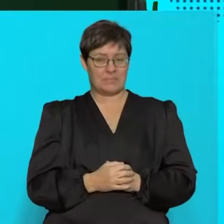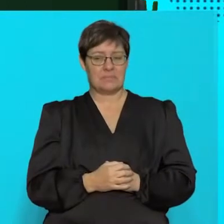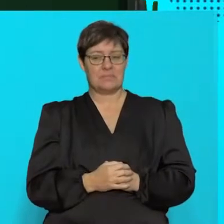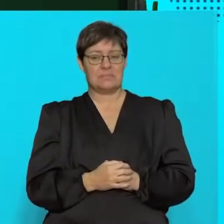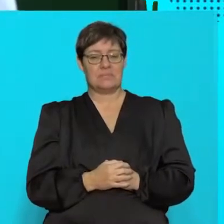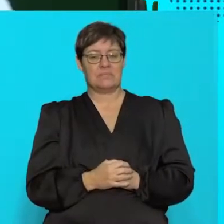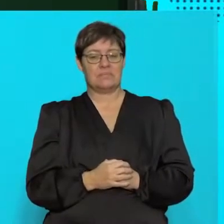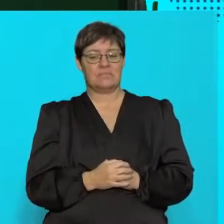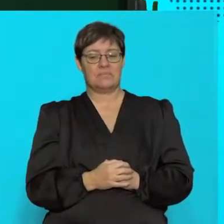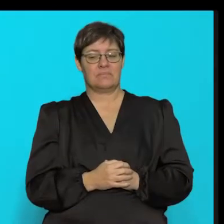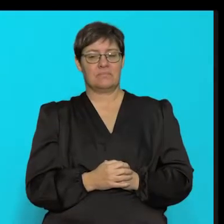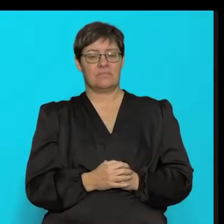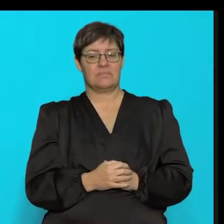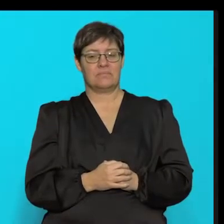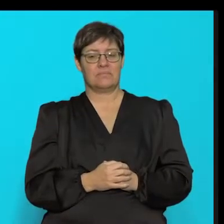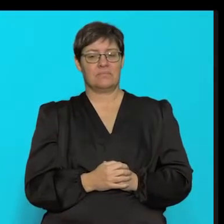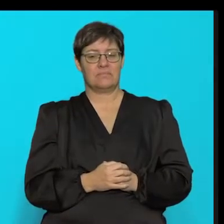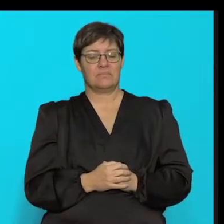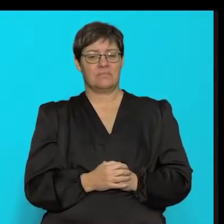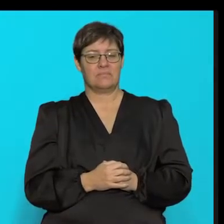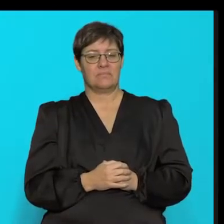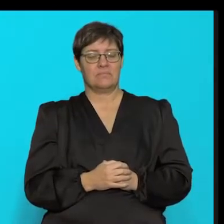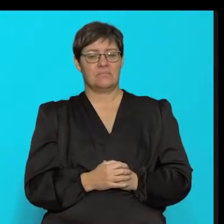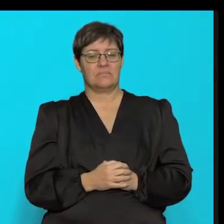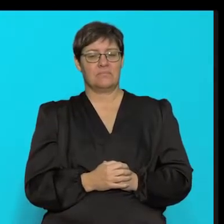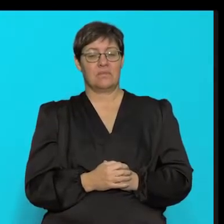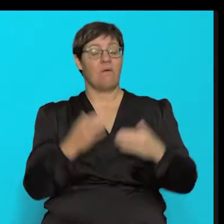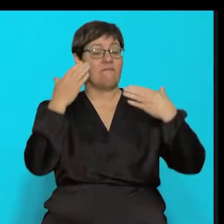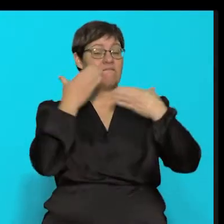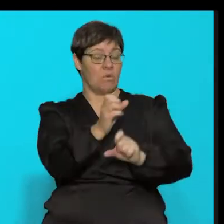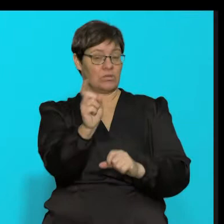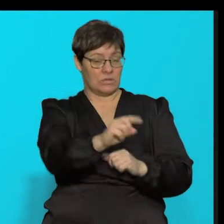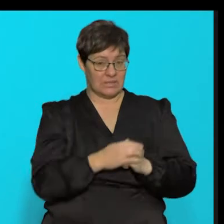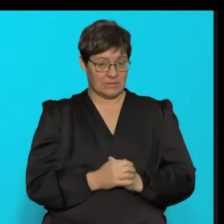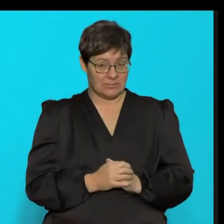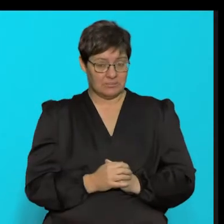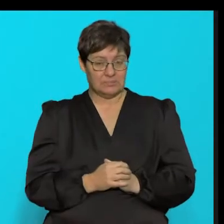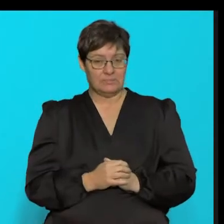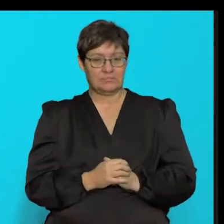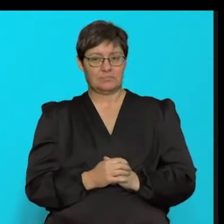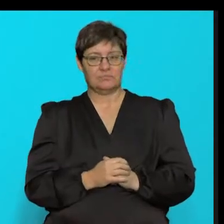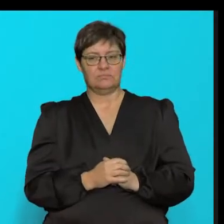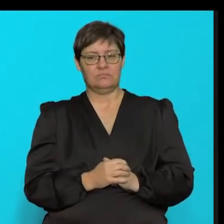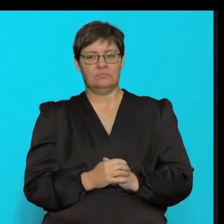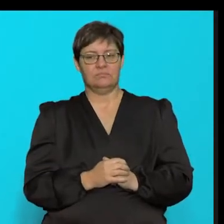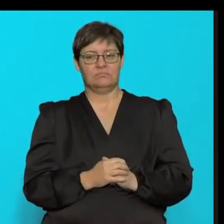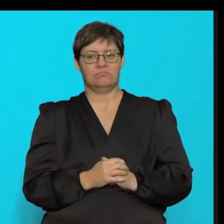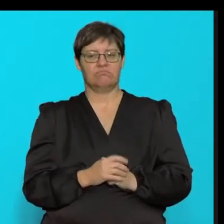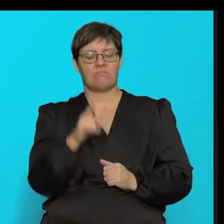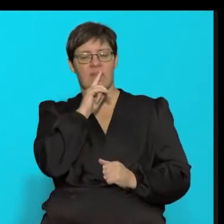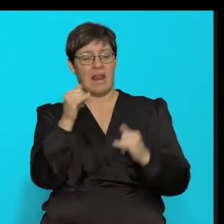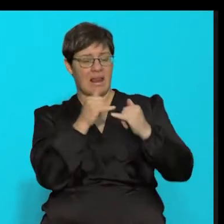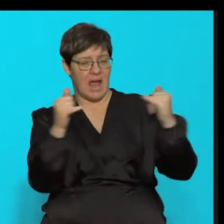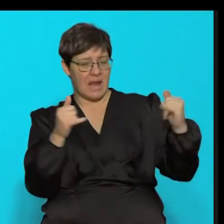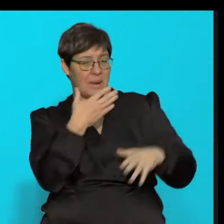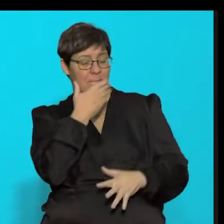fantastic, great. So now, what are we going to focus on? We'll look at the line